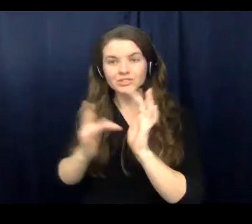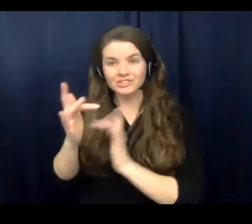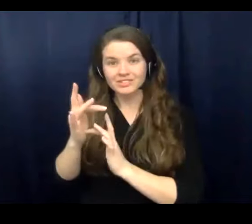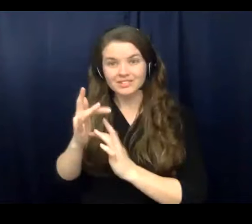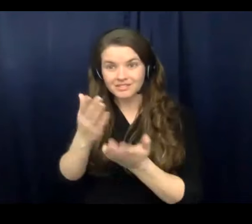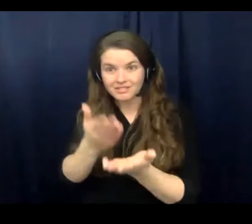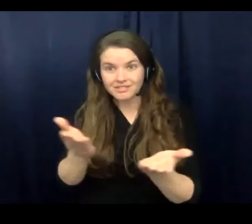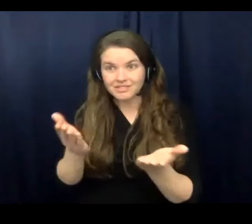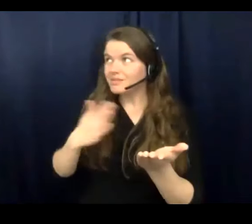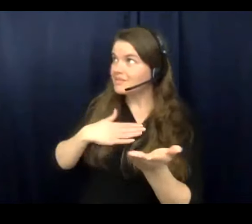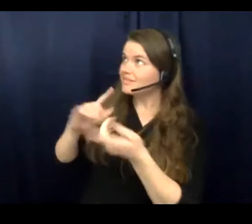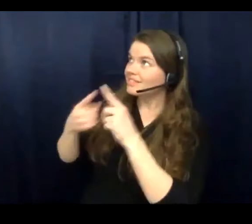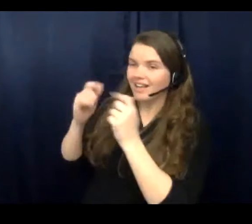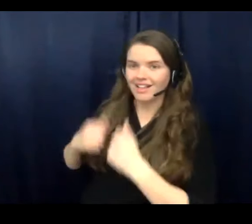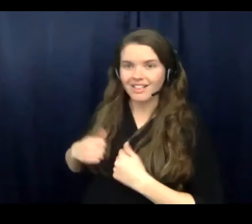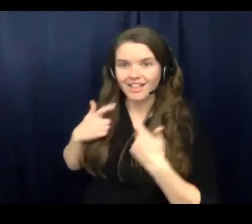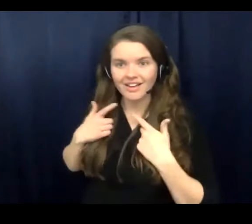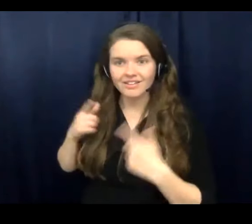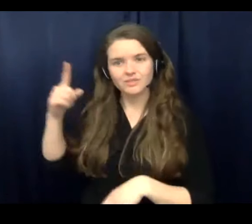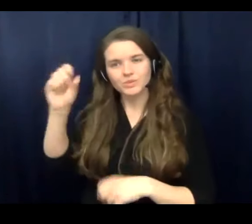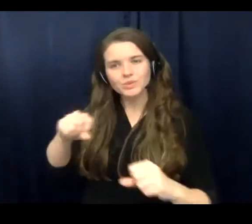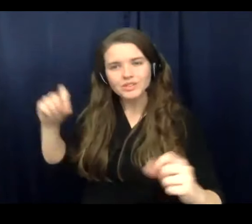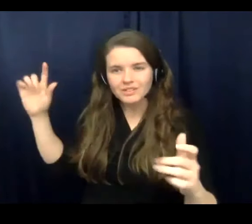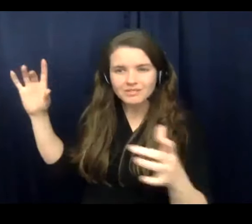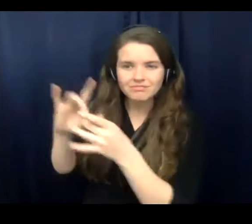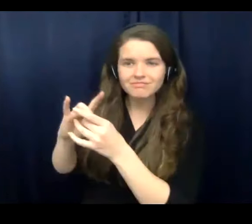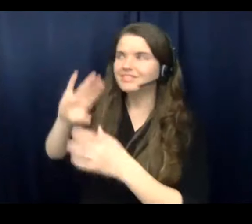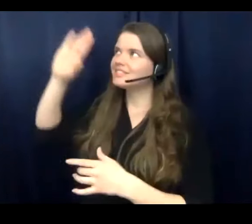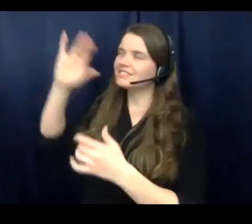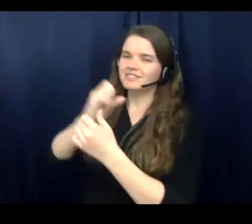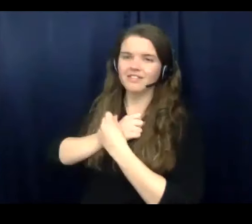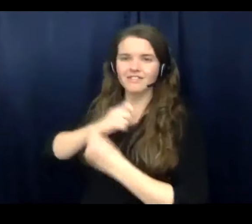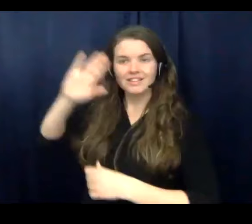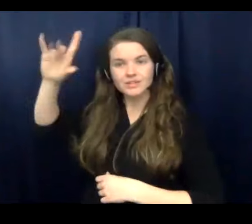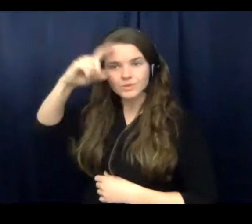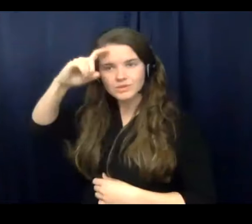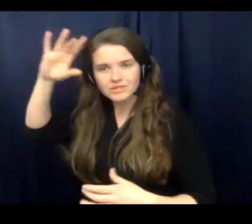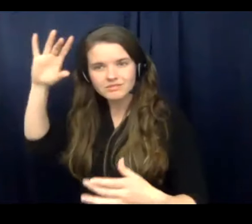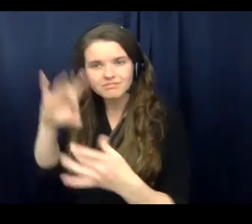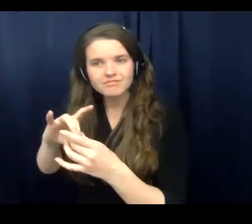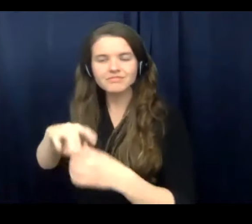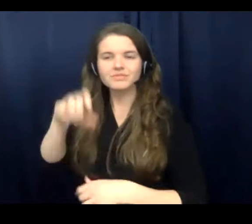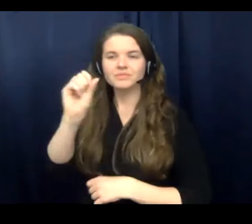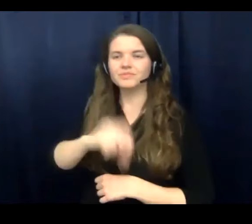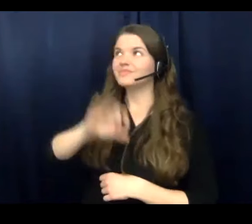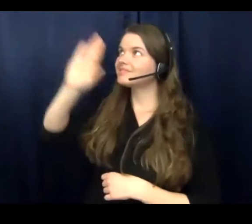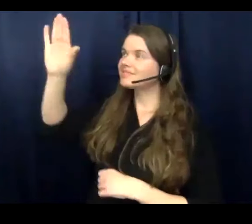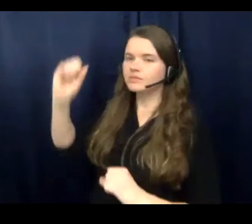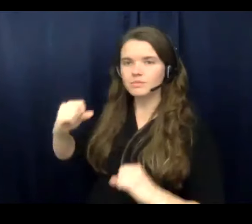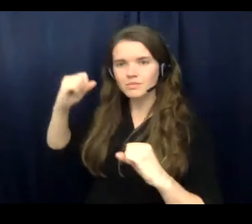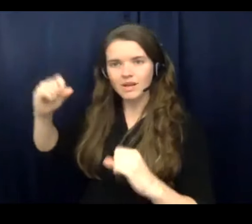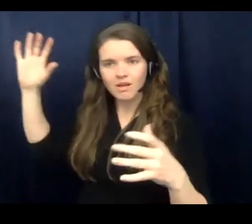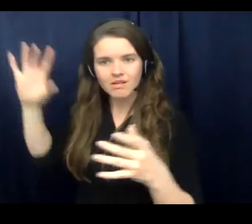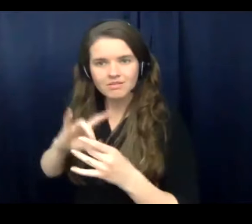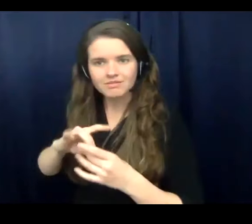is alive. You can encounter his love. You can encounter his wisdom. You can encounter his power inside